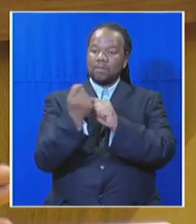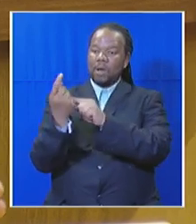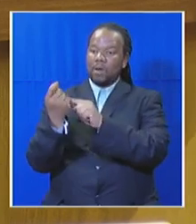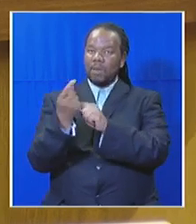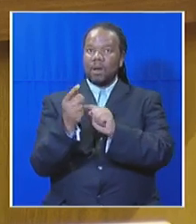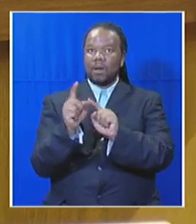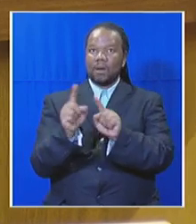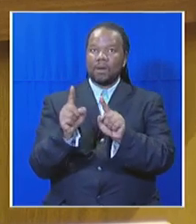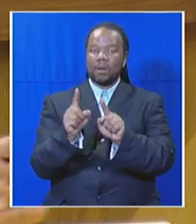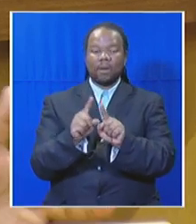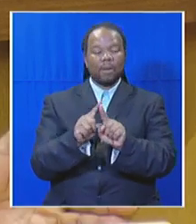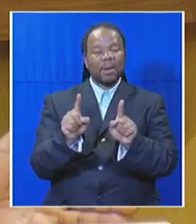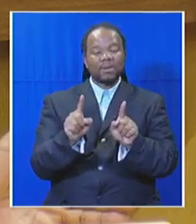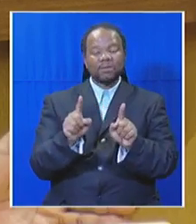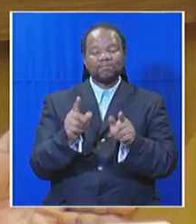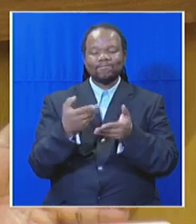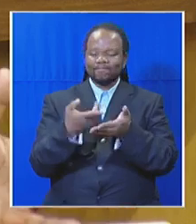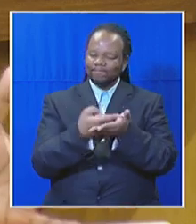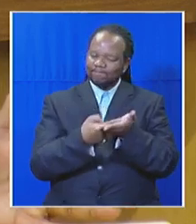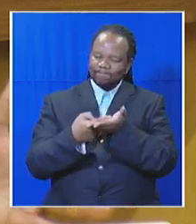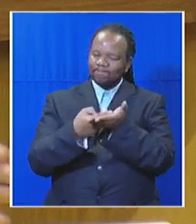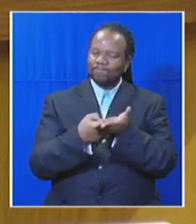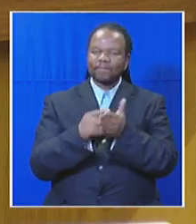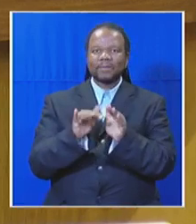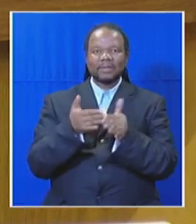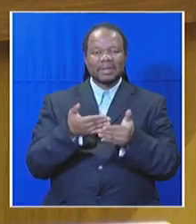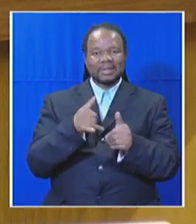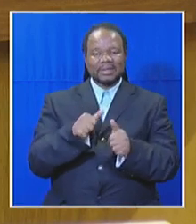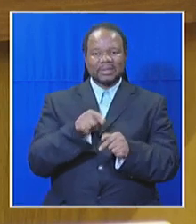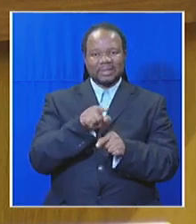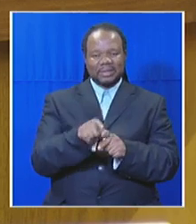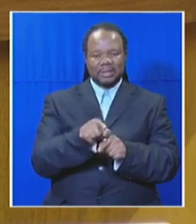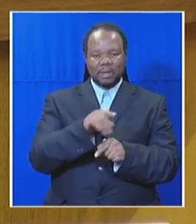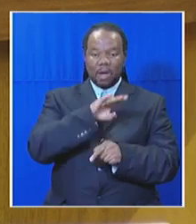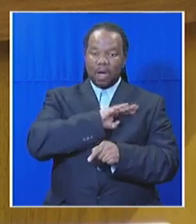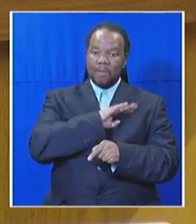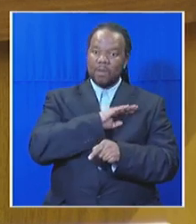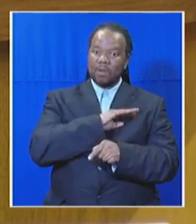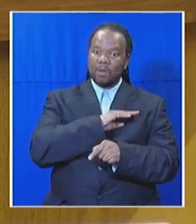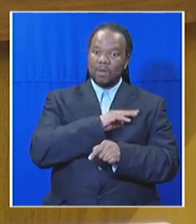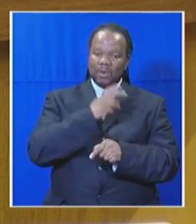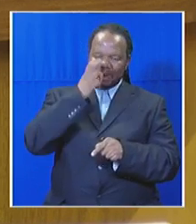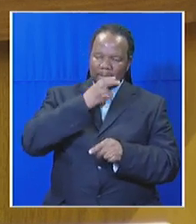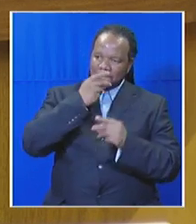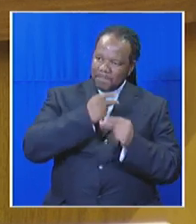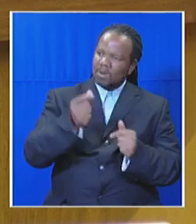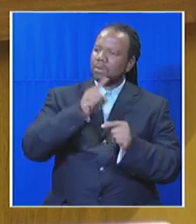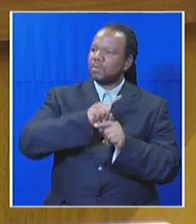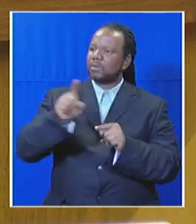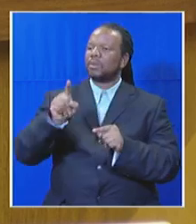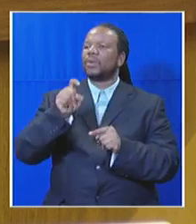in the meantime the immediate rapid force that would be